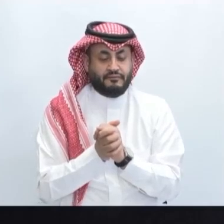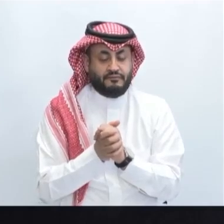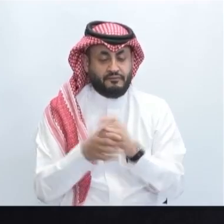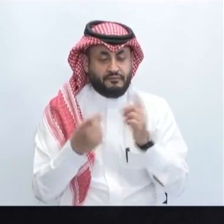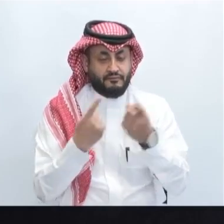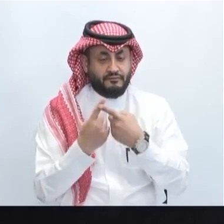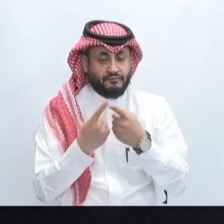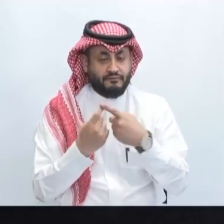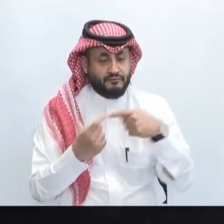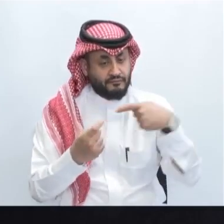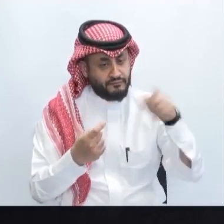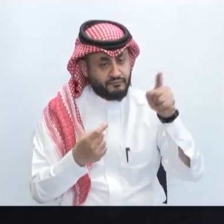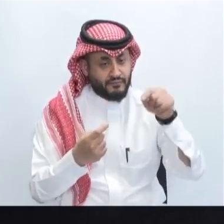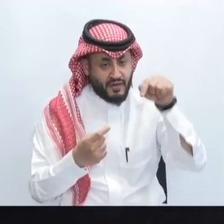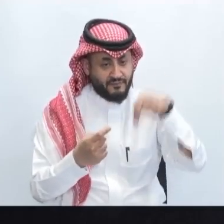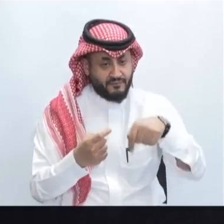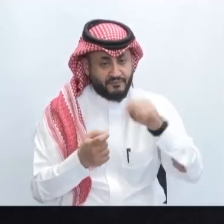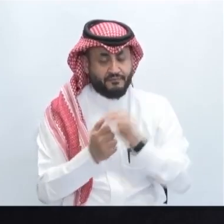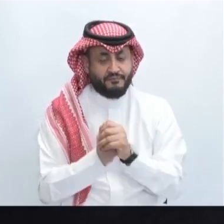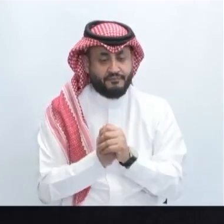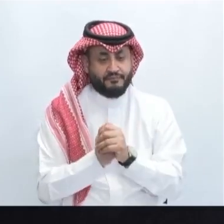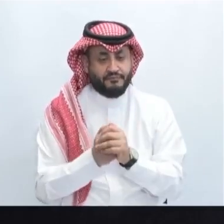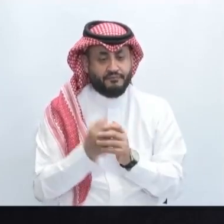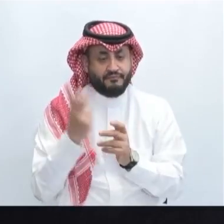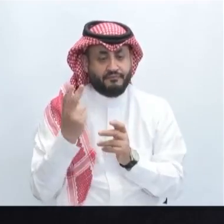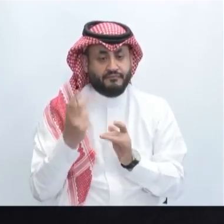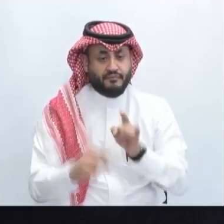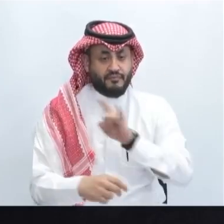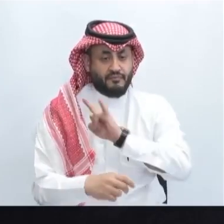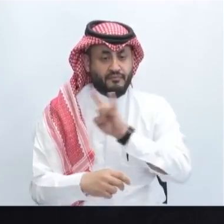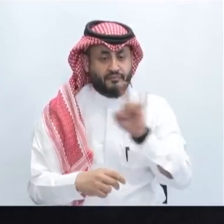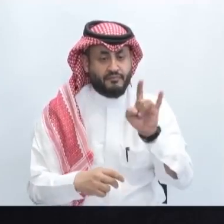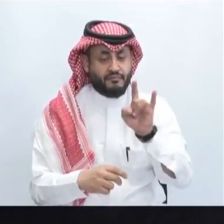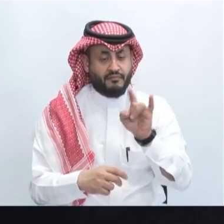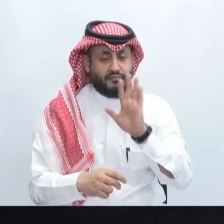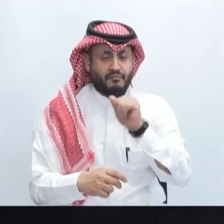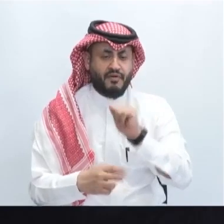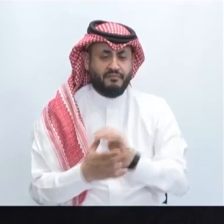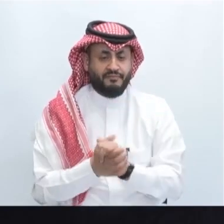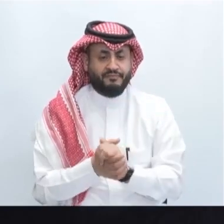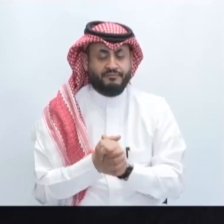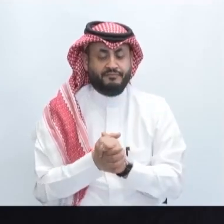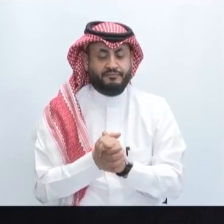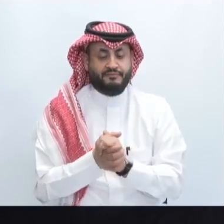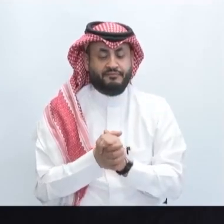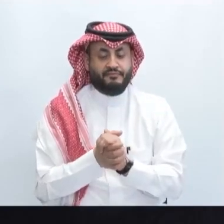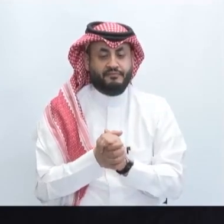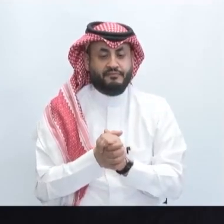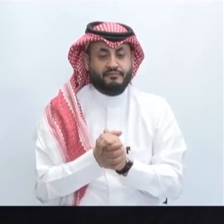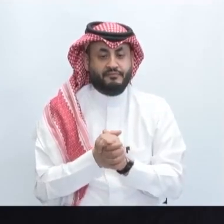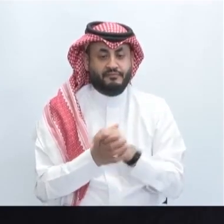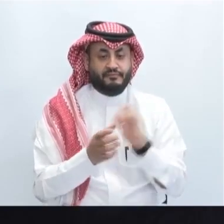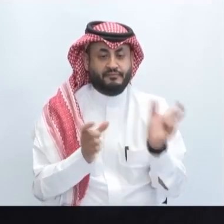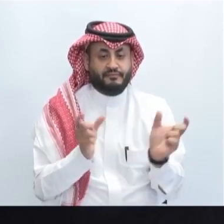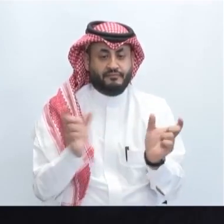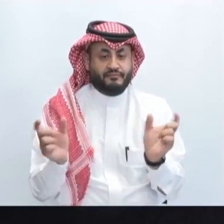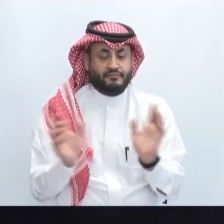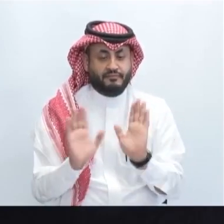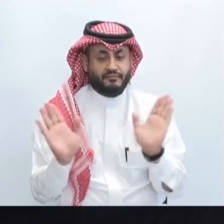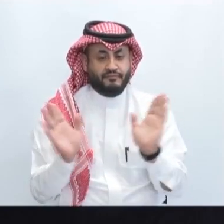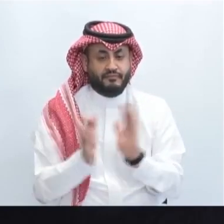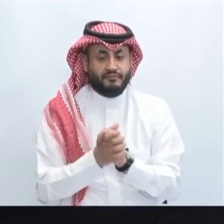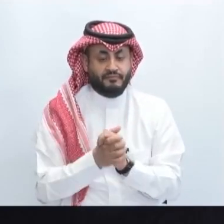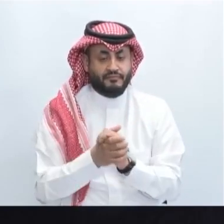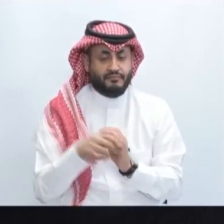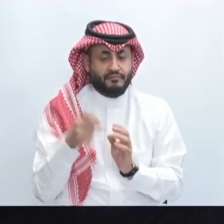say, yes, I do, or we say, no, I don't. So these